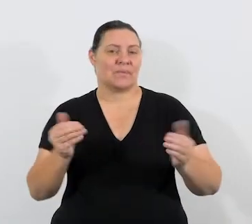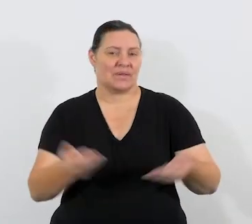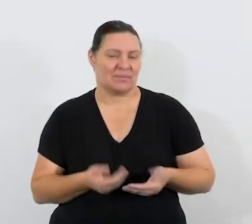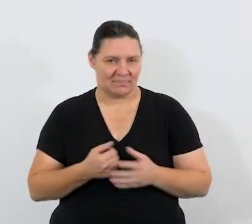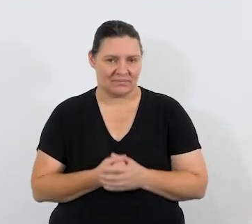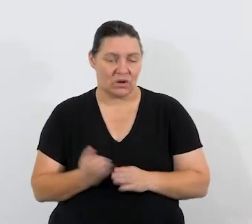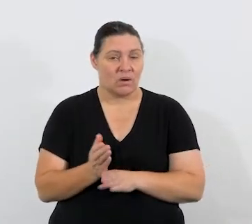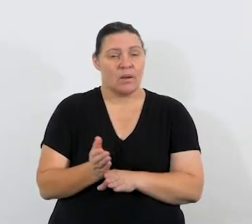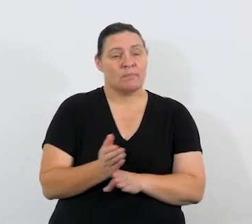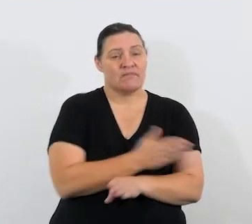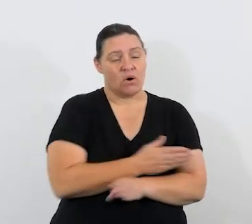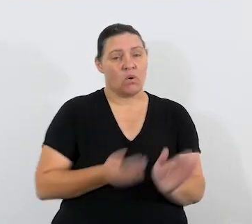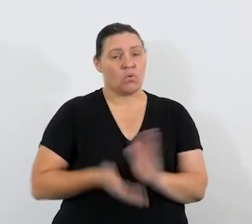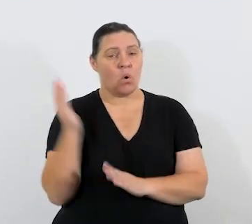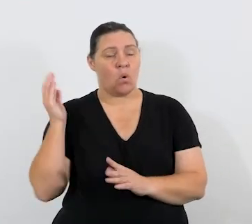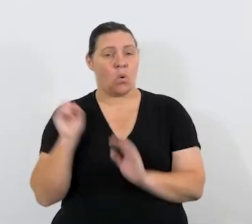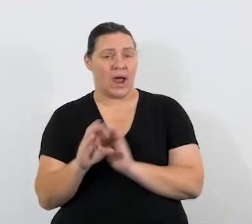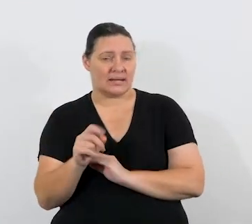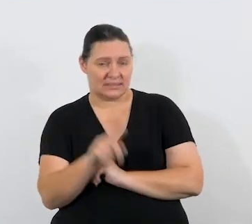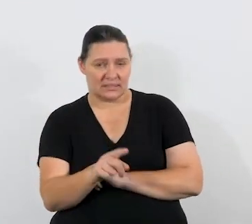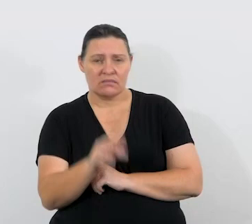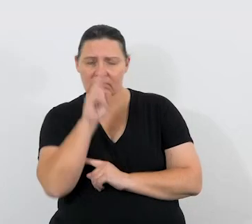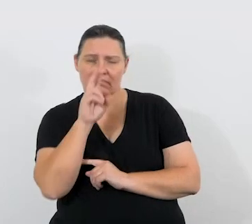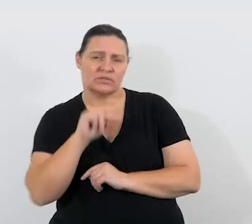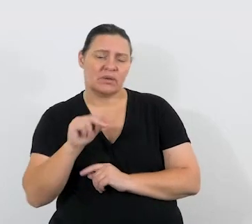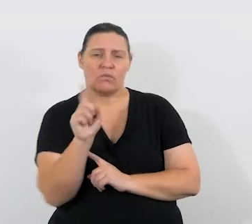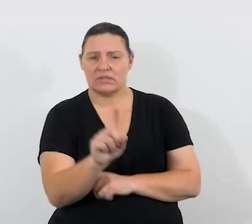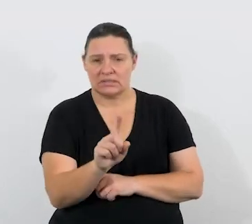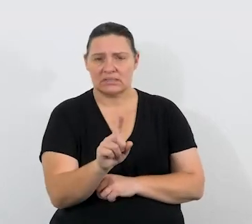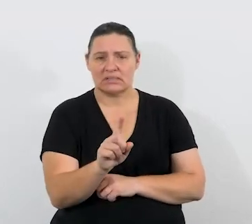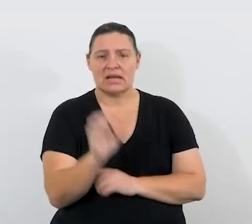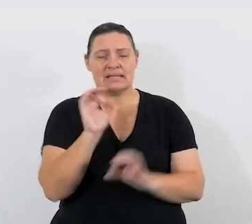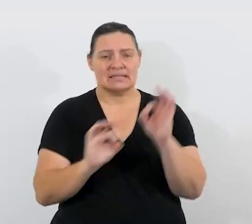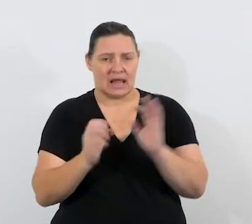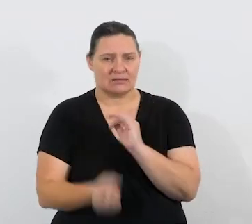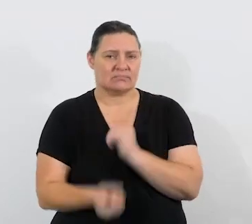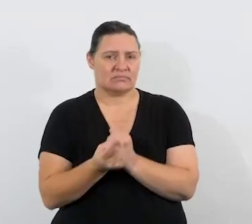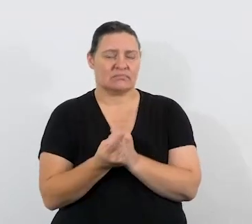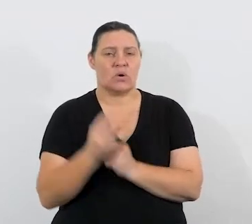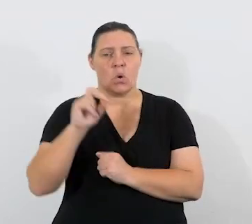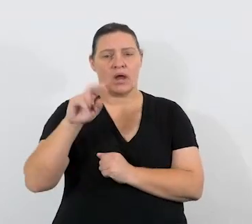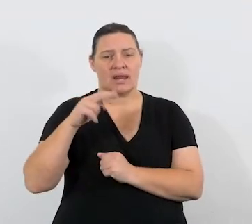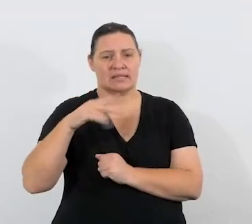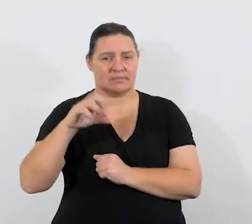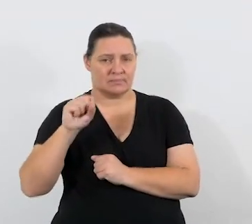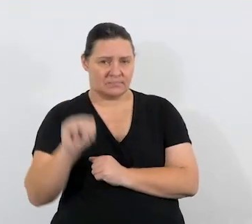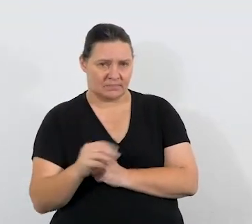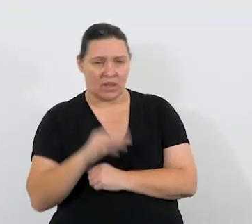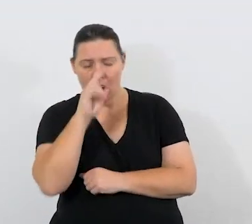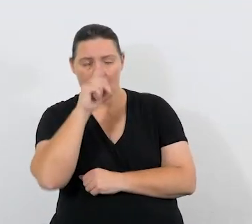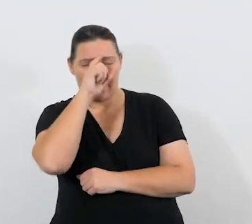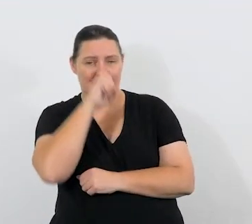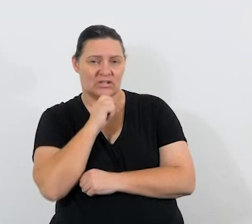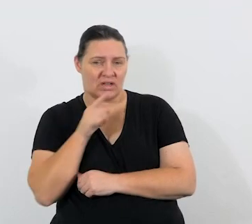Welcome back. So before we went to the ad break, we were speaking about how cells give rise to organisms. So I want us to look